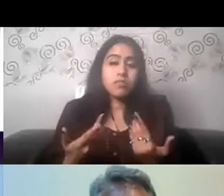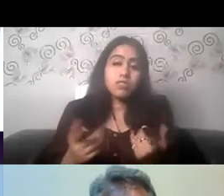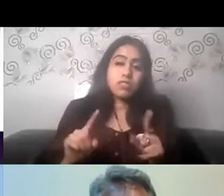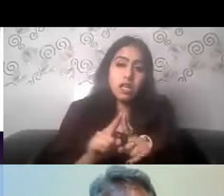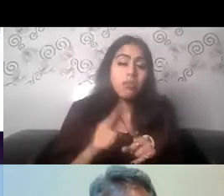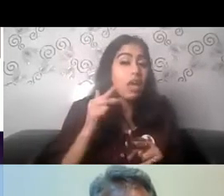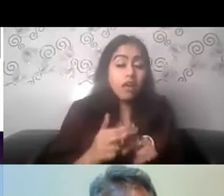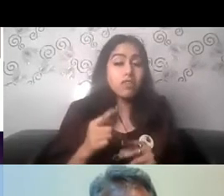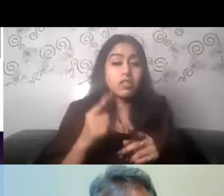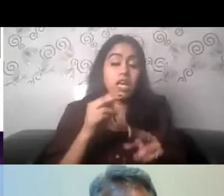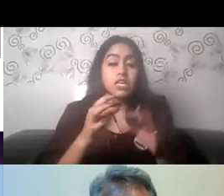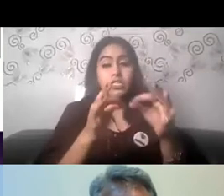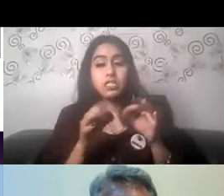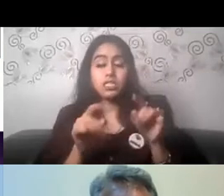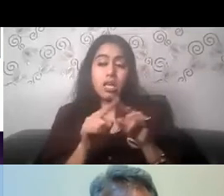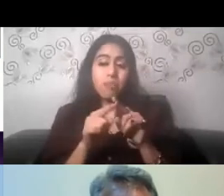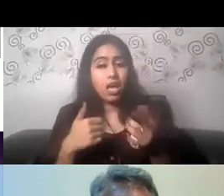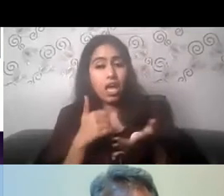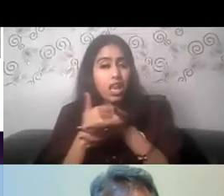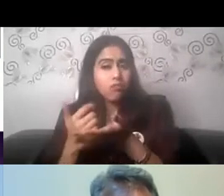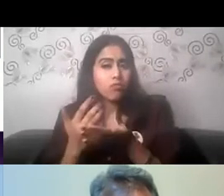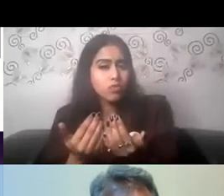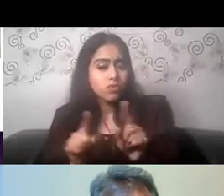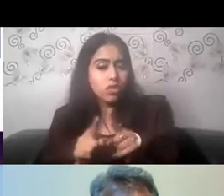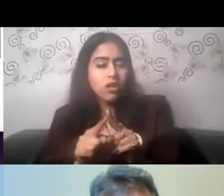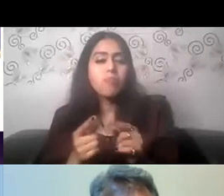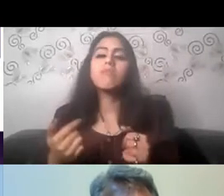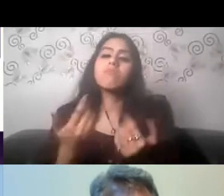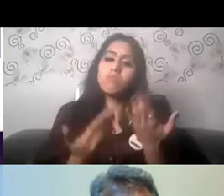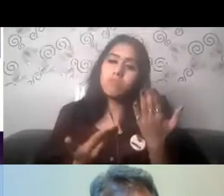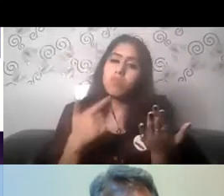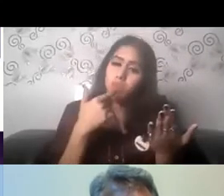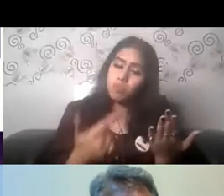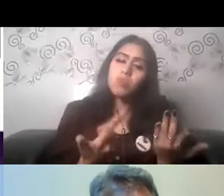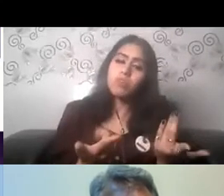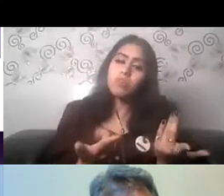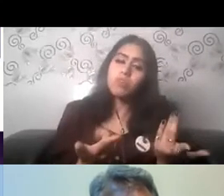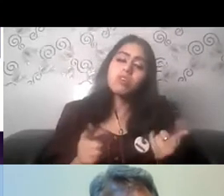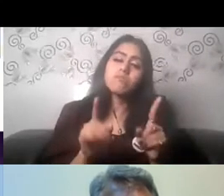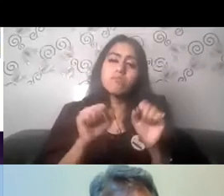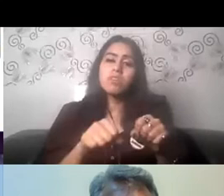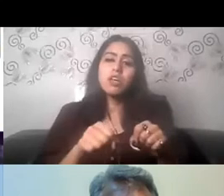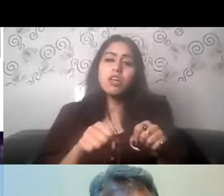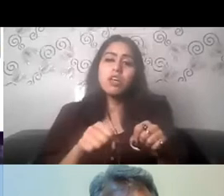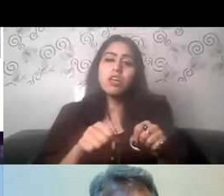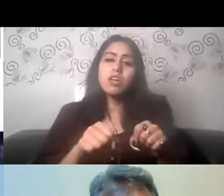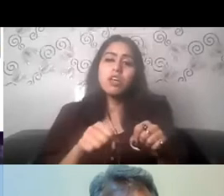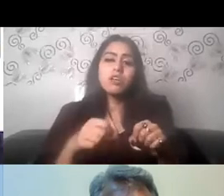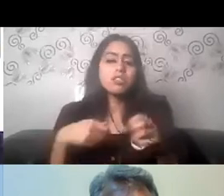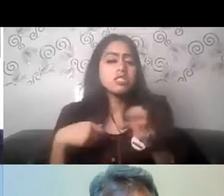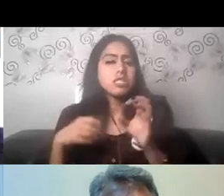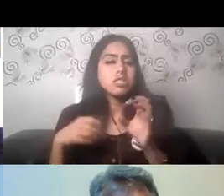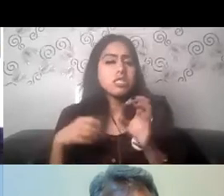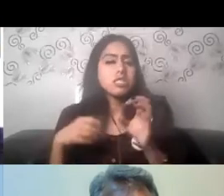when you approached me and said, can you help us, it was a no-brainer for me. And I think there's